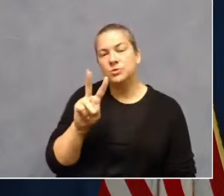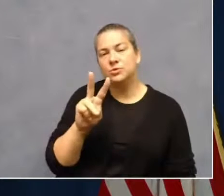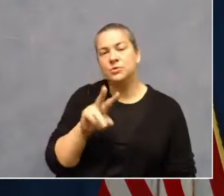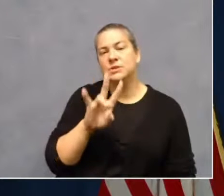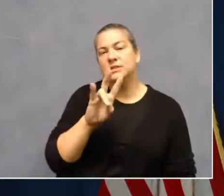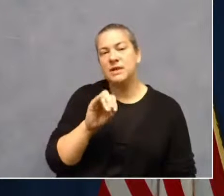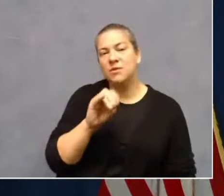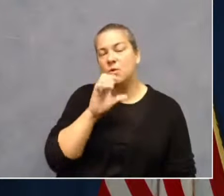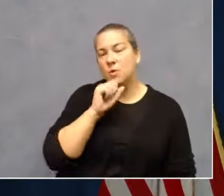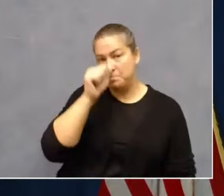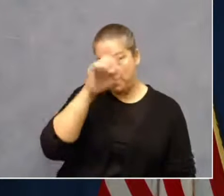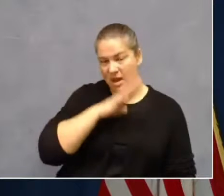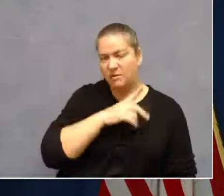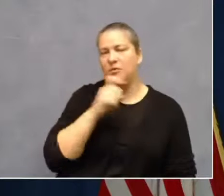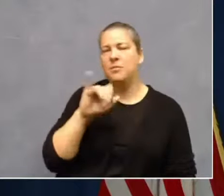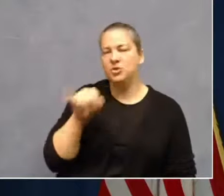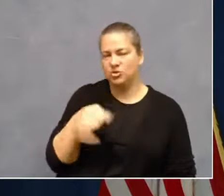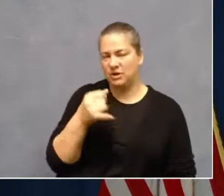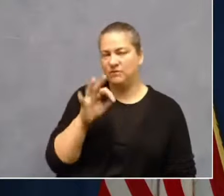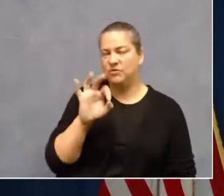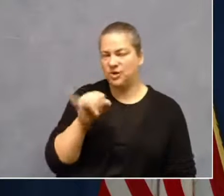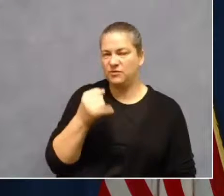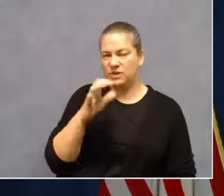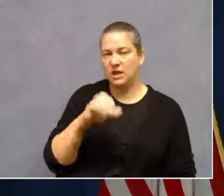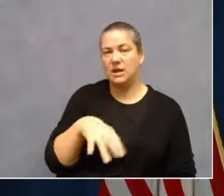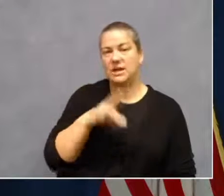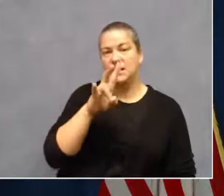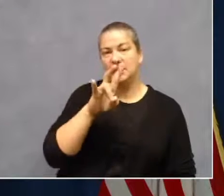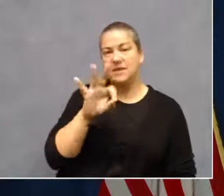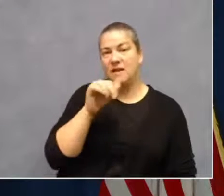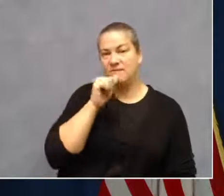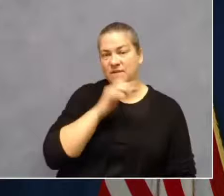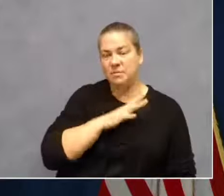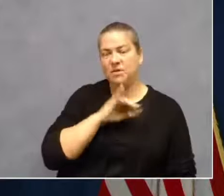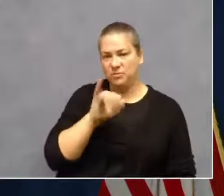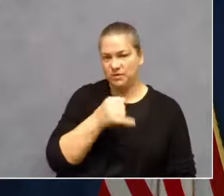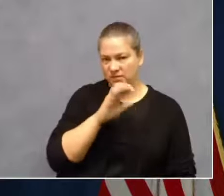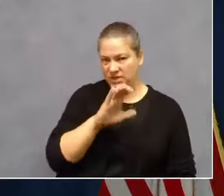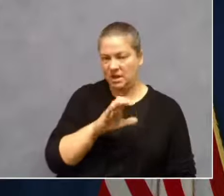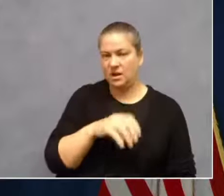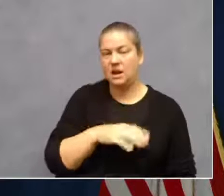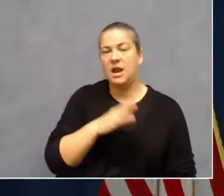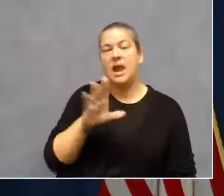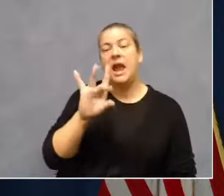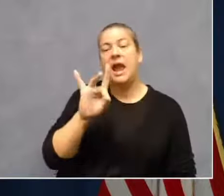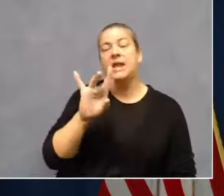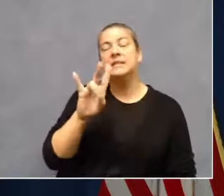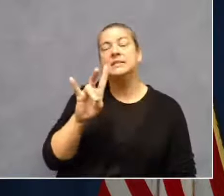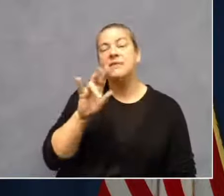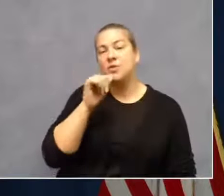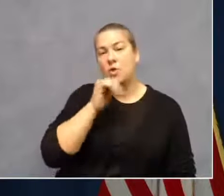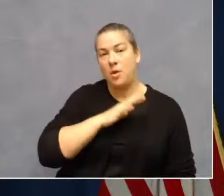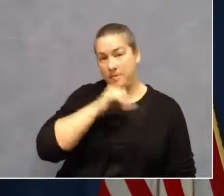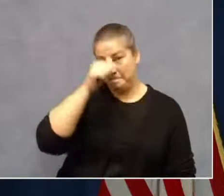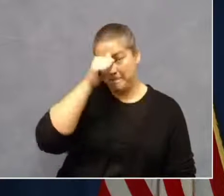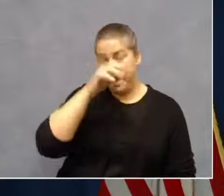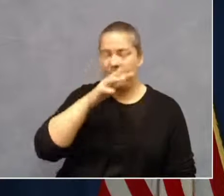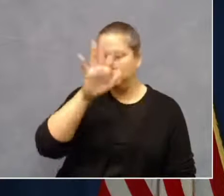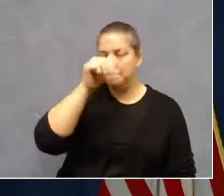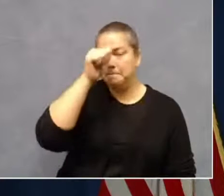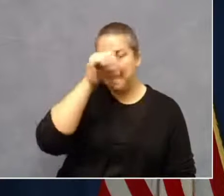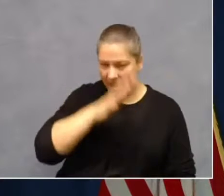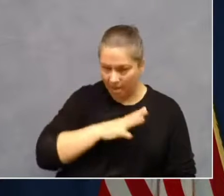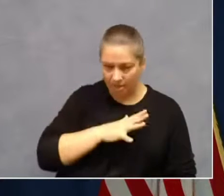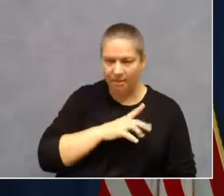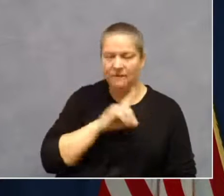man from Jefferson, a 79-year-old female from Jefferson, an 87-year-old male from Jefferson.